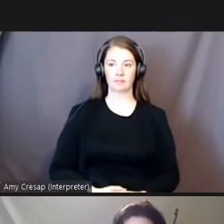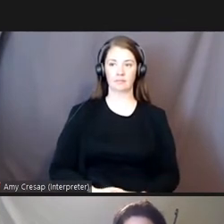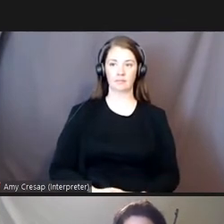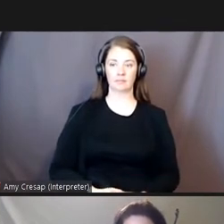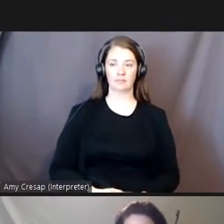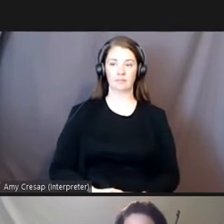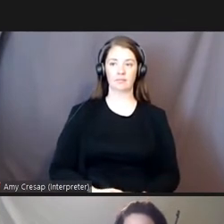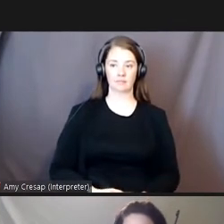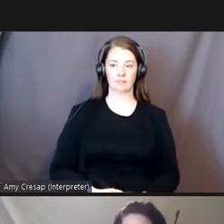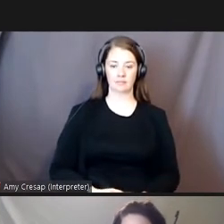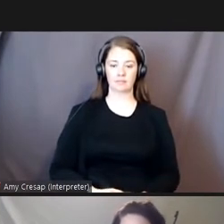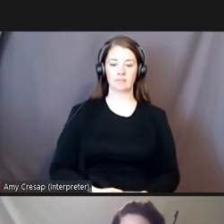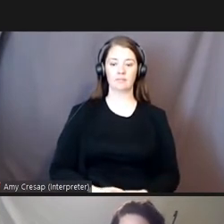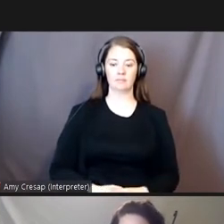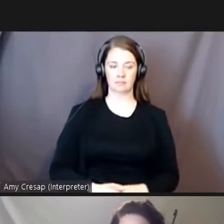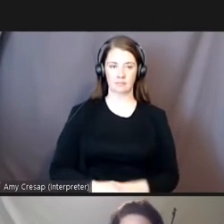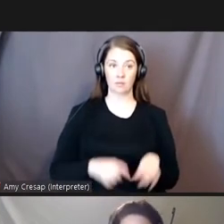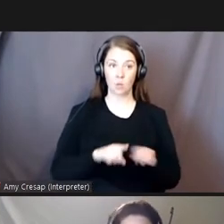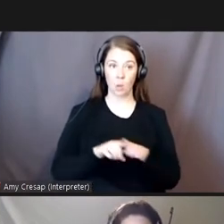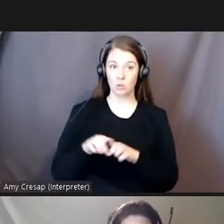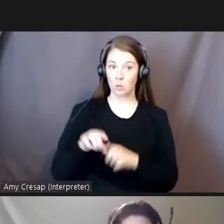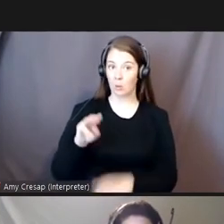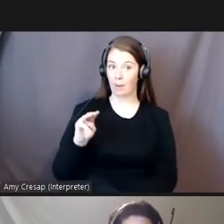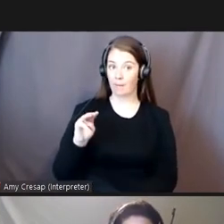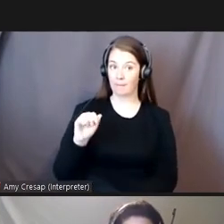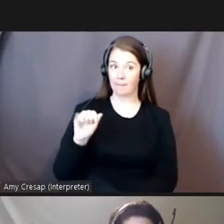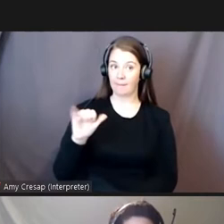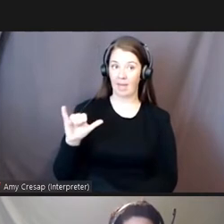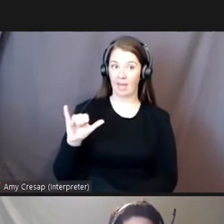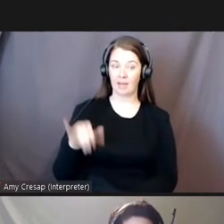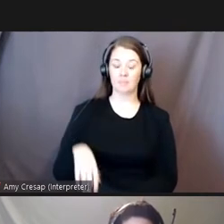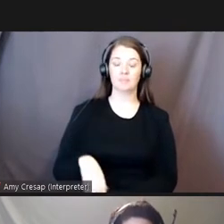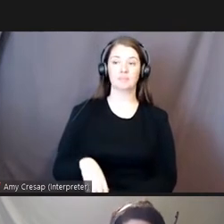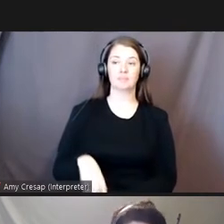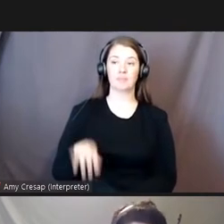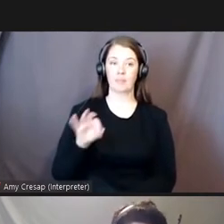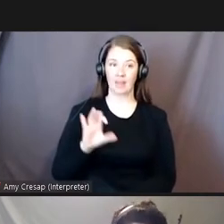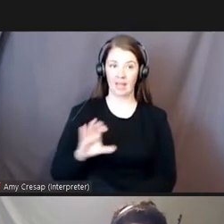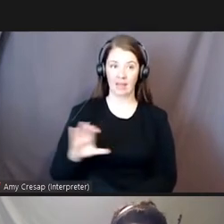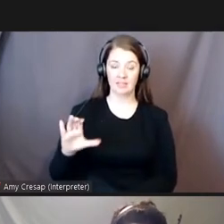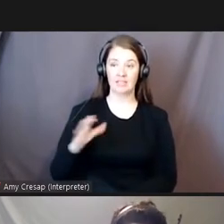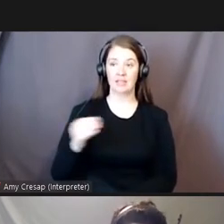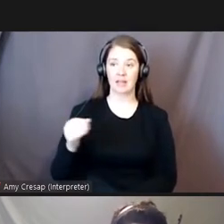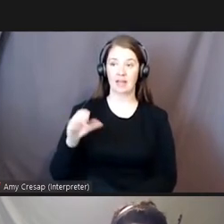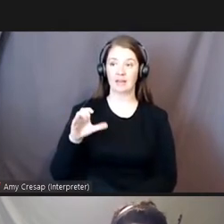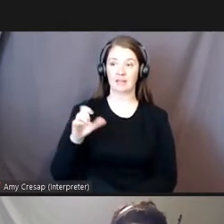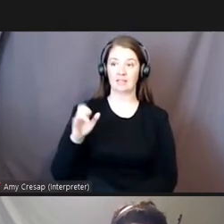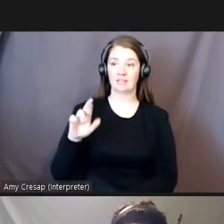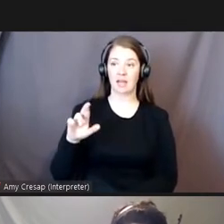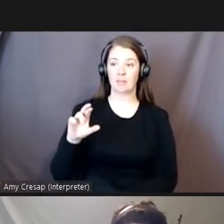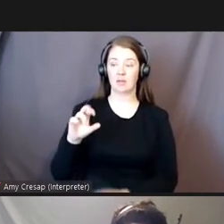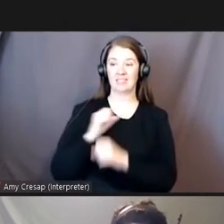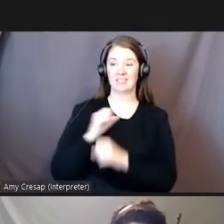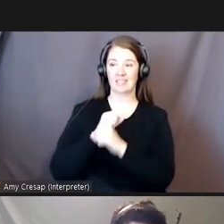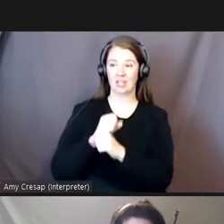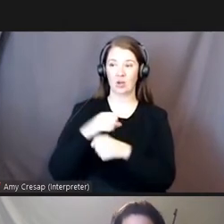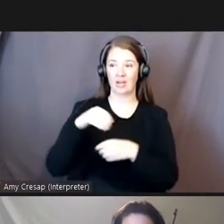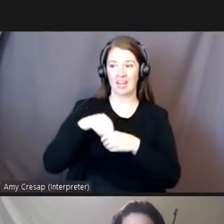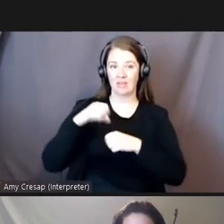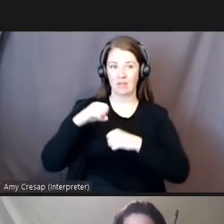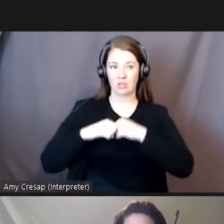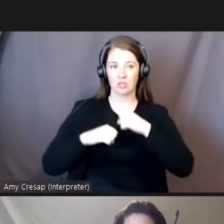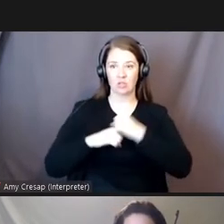In addition, in May, the FCC and the Cybersecurity Infrastructure